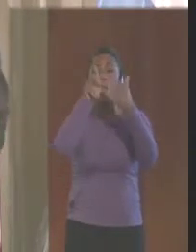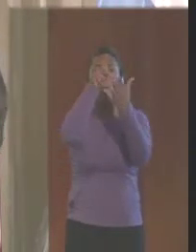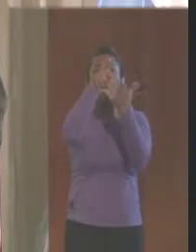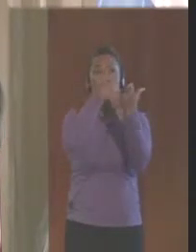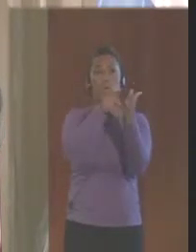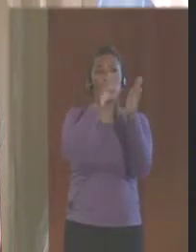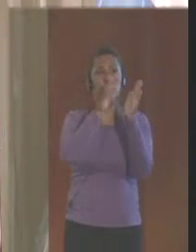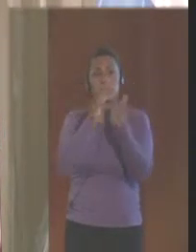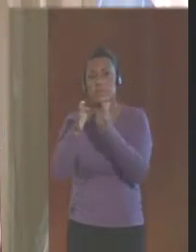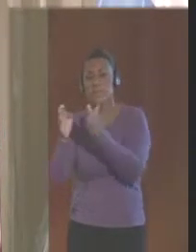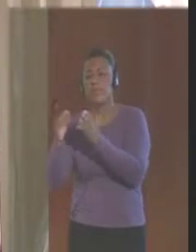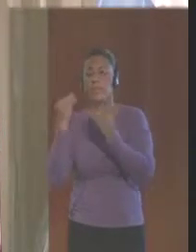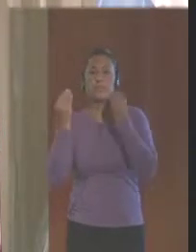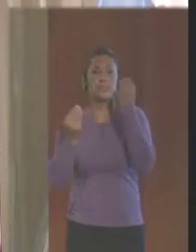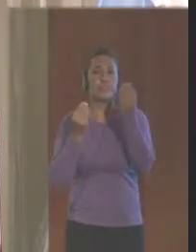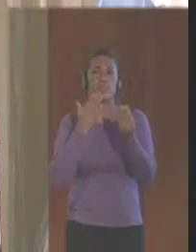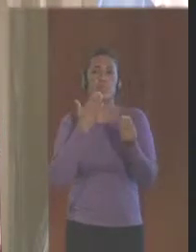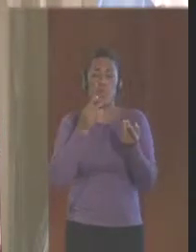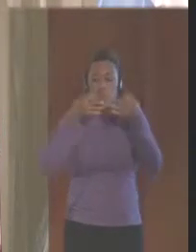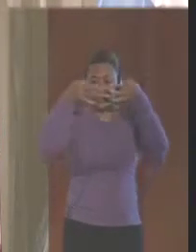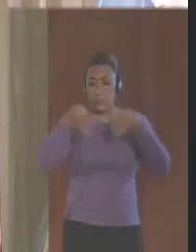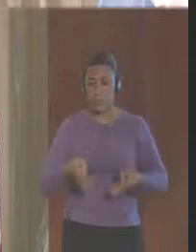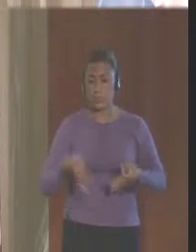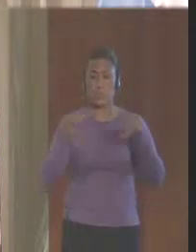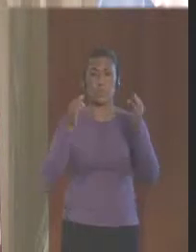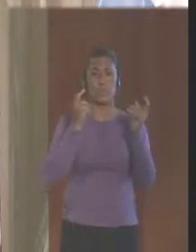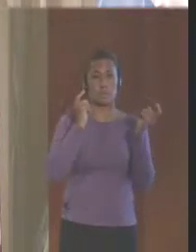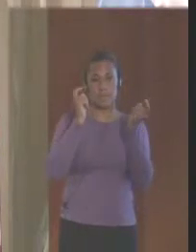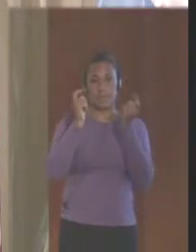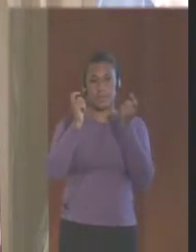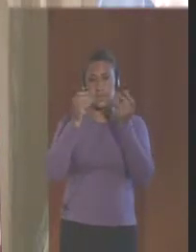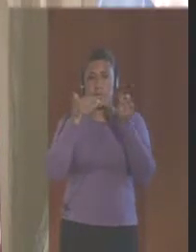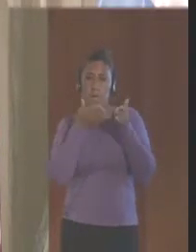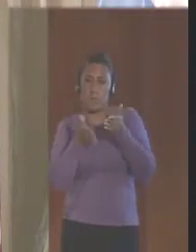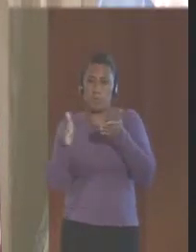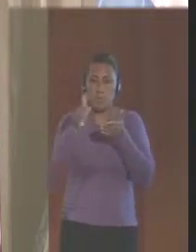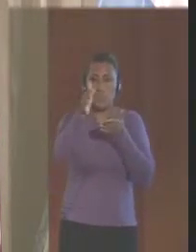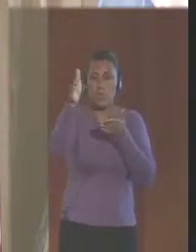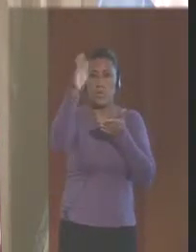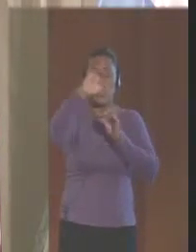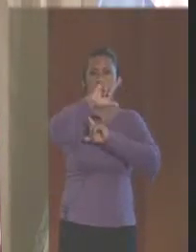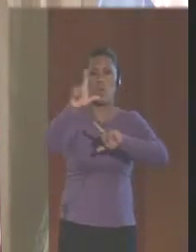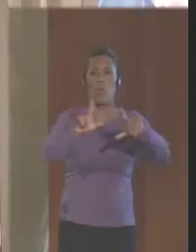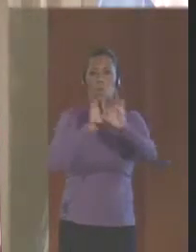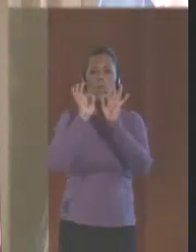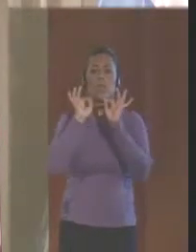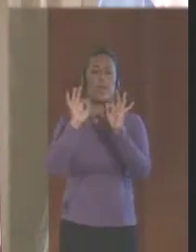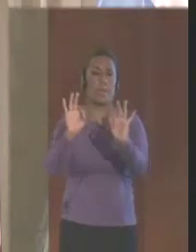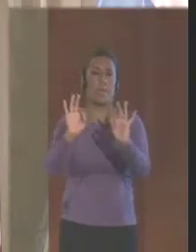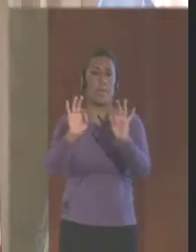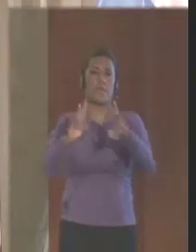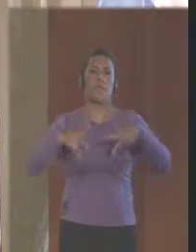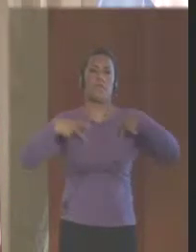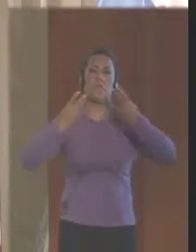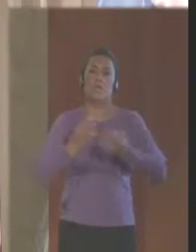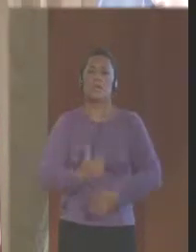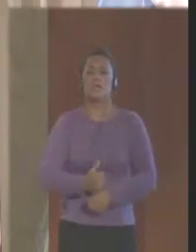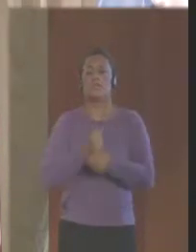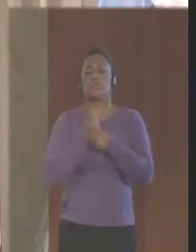most appropriate avenues for protecting the lives and livelihoods of the citizens were